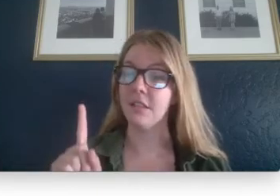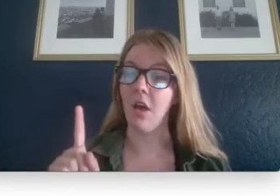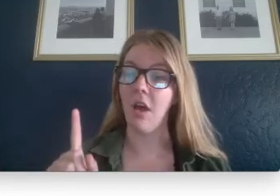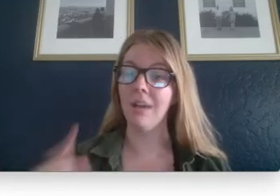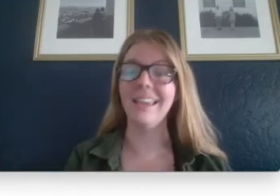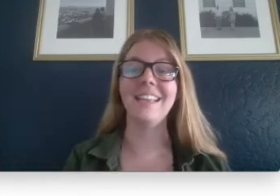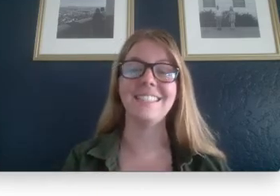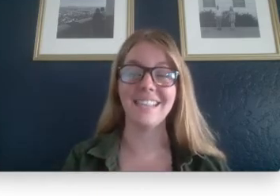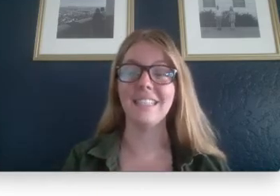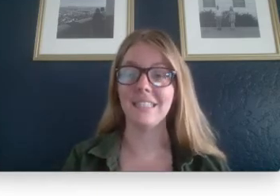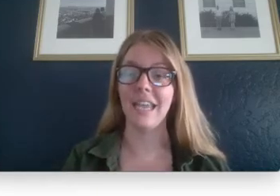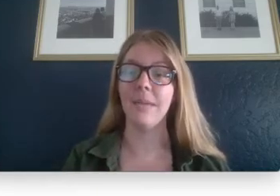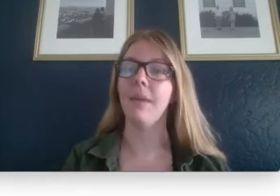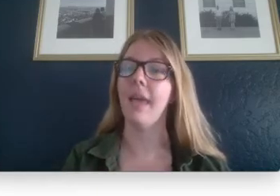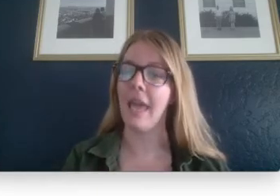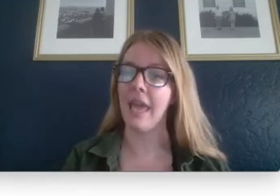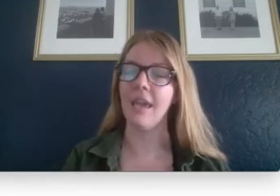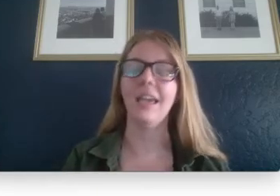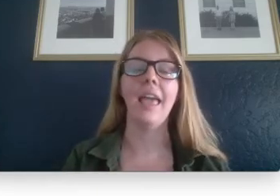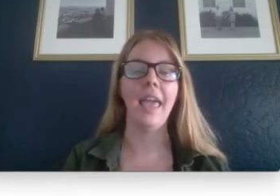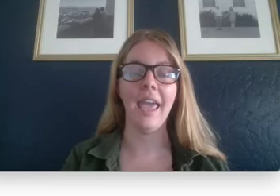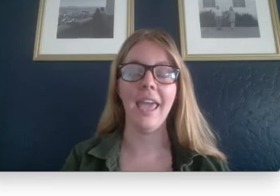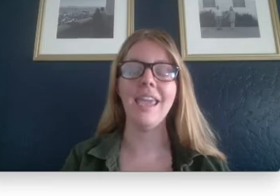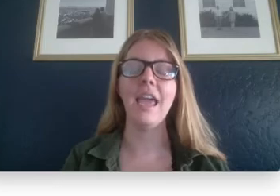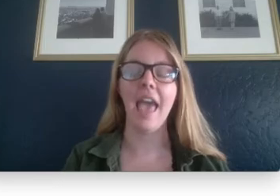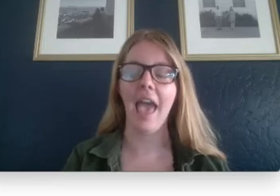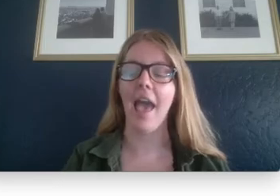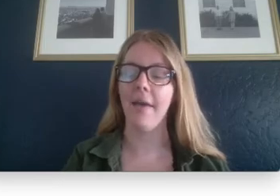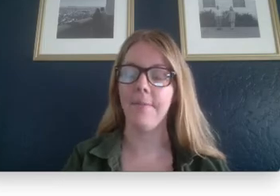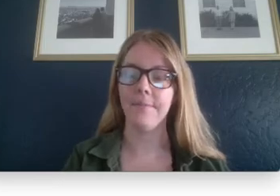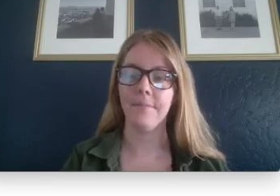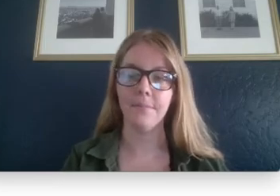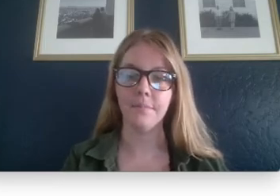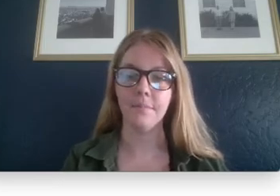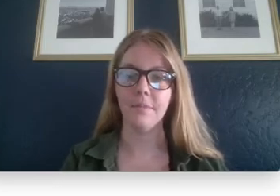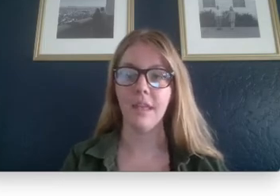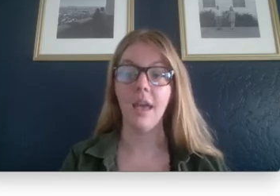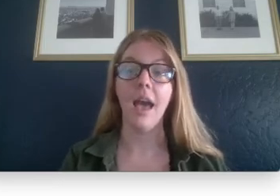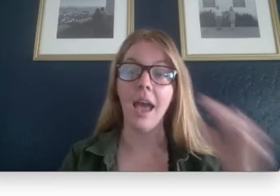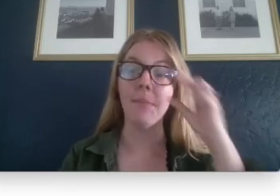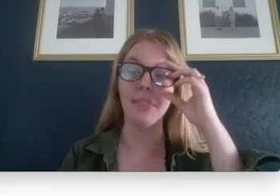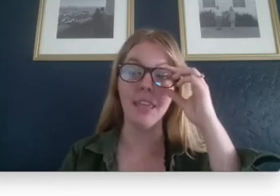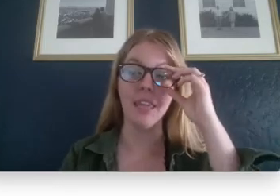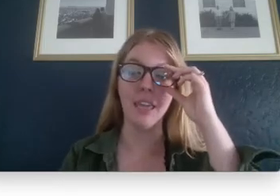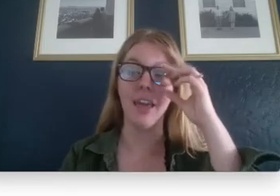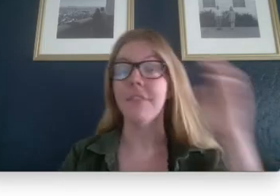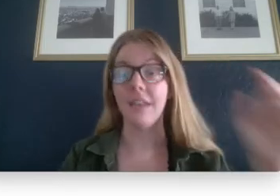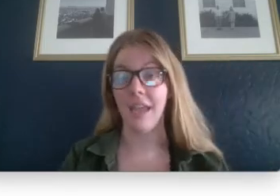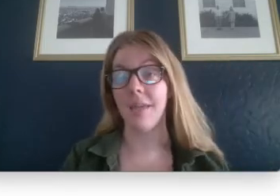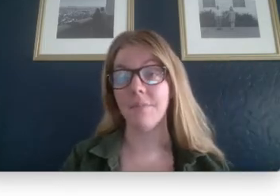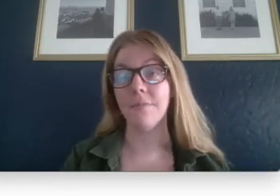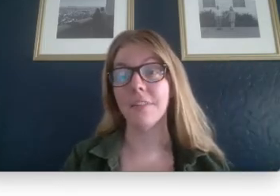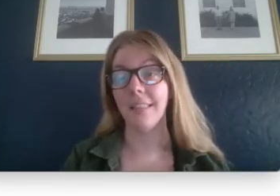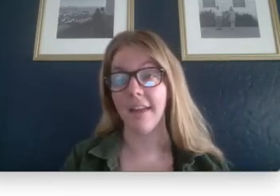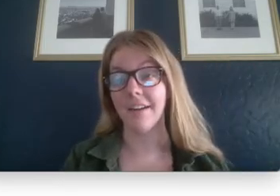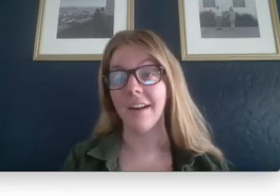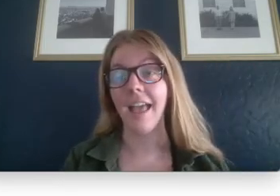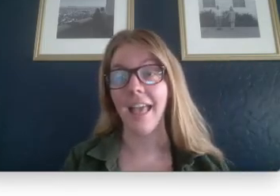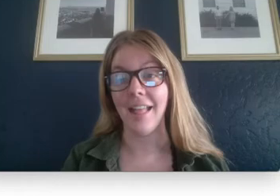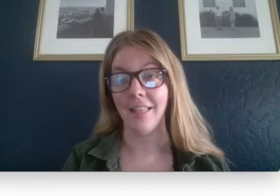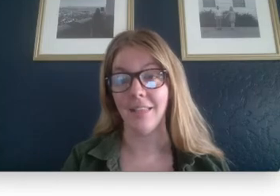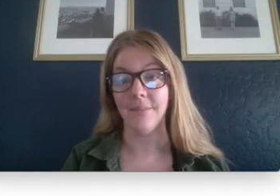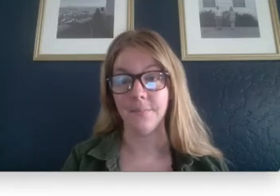it's long, it says its name. A, ah. I'm thinking of the name for the